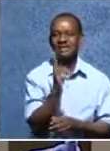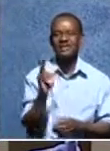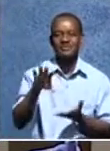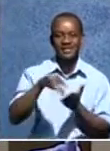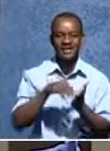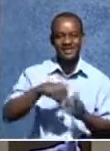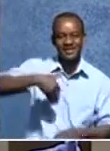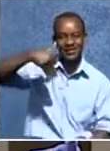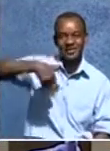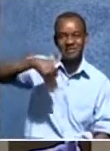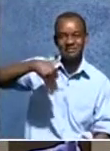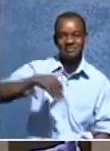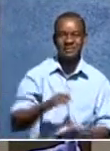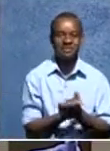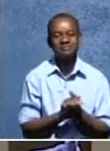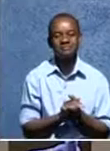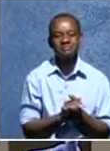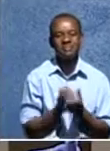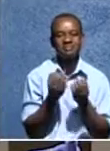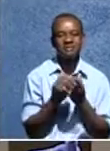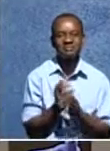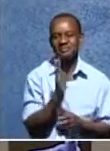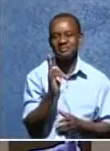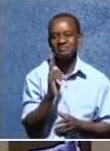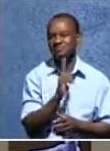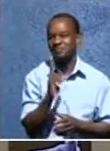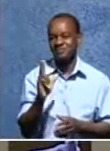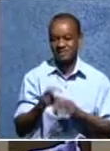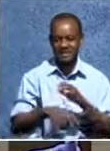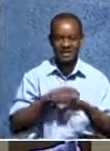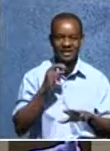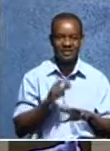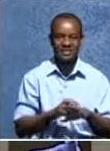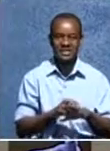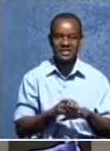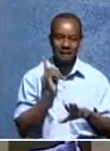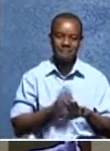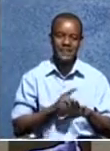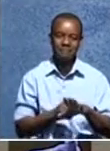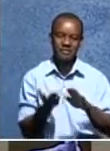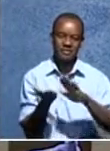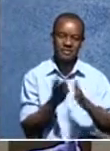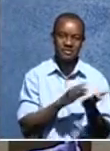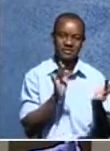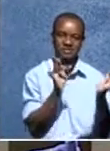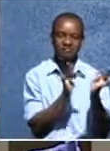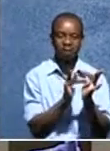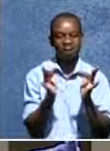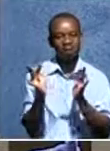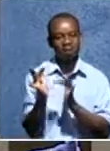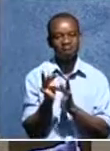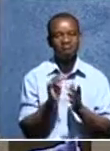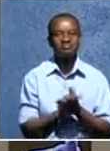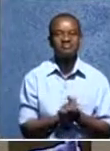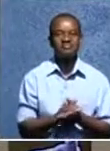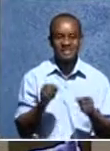Right now, many are making plans for the Easter holidays and beyond. For this week, as all roads lead to Oshakati in the